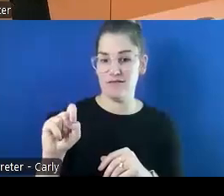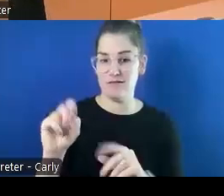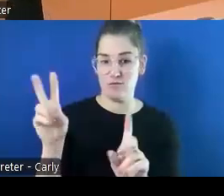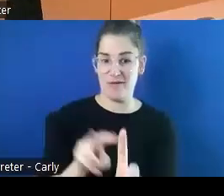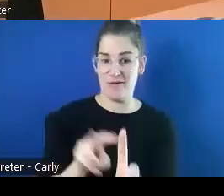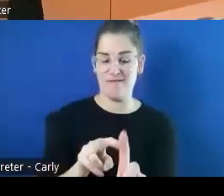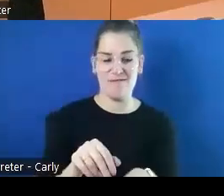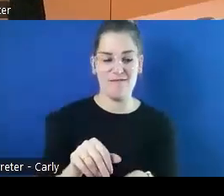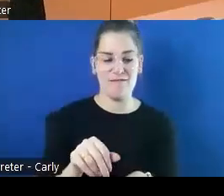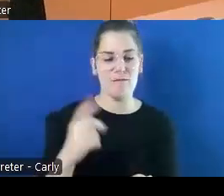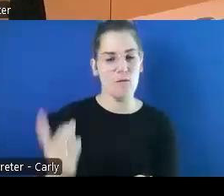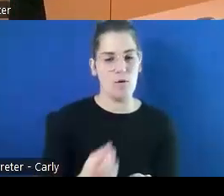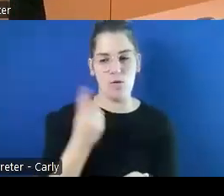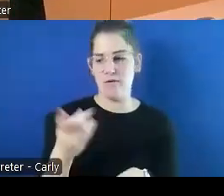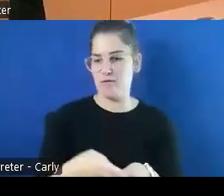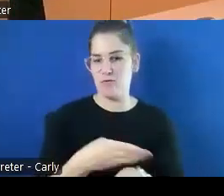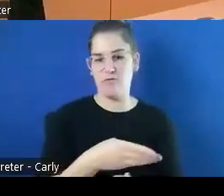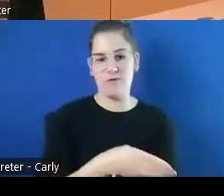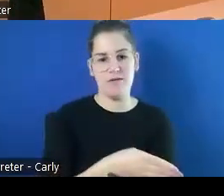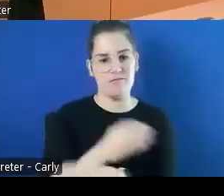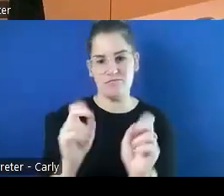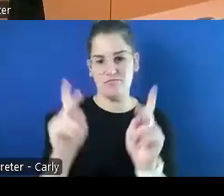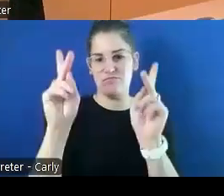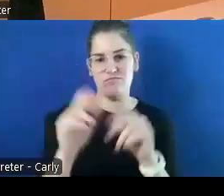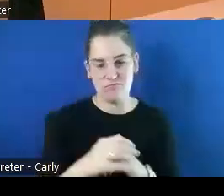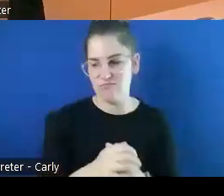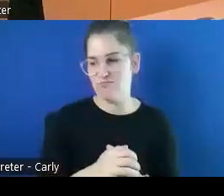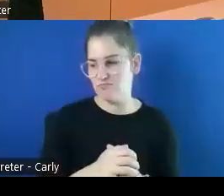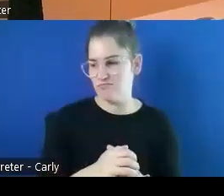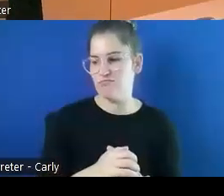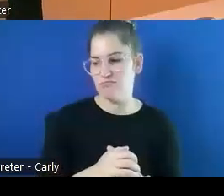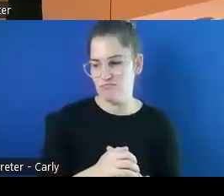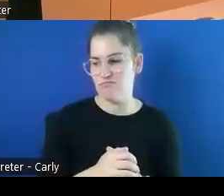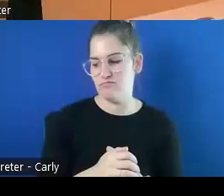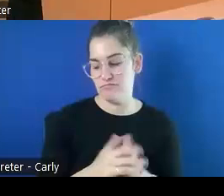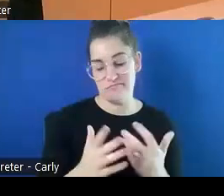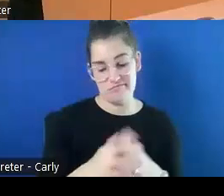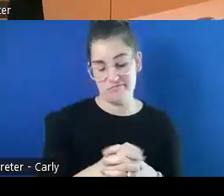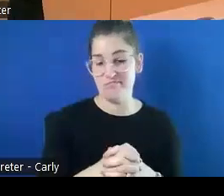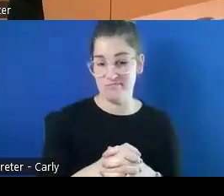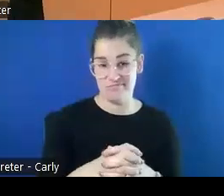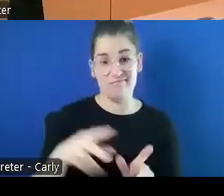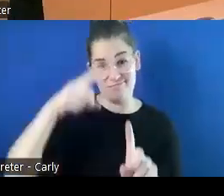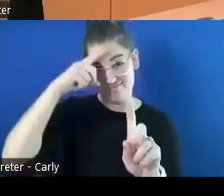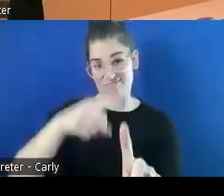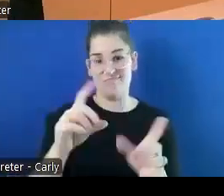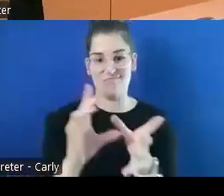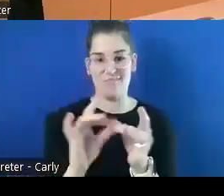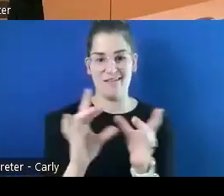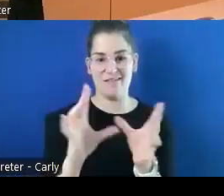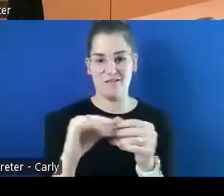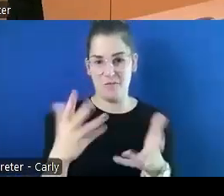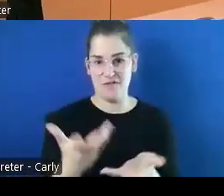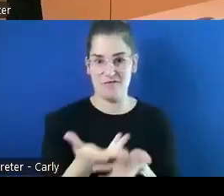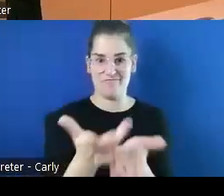there's always room for improvement. Right? And I think that's the message that I want to convey to